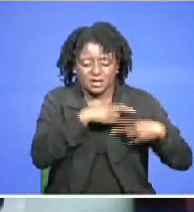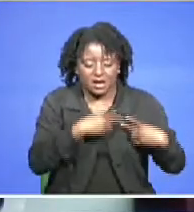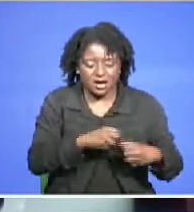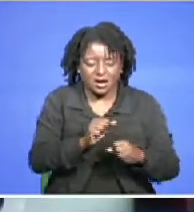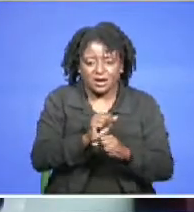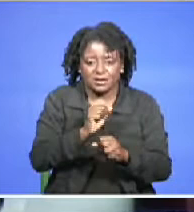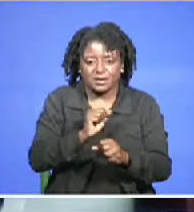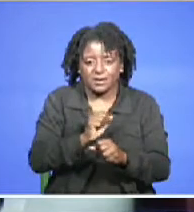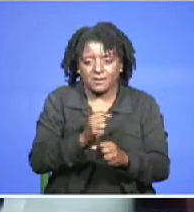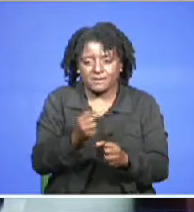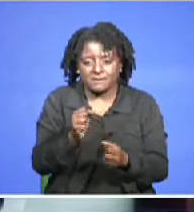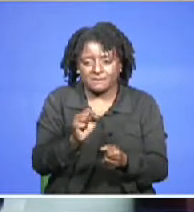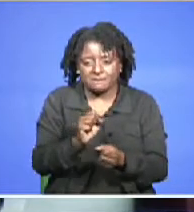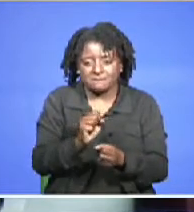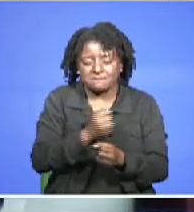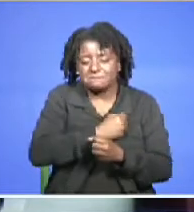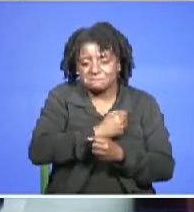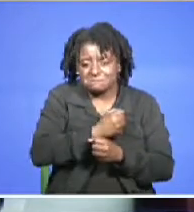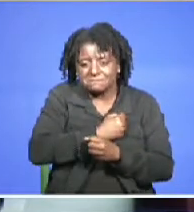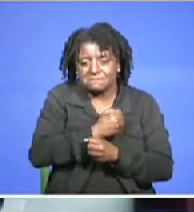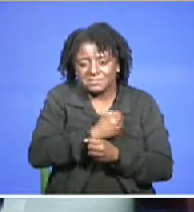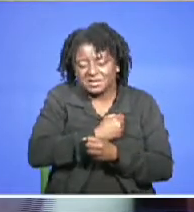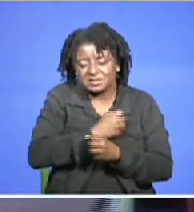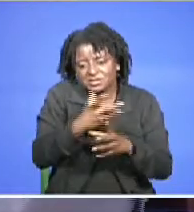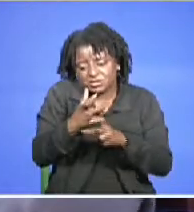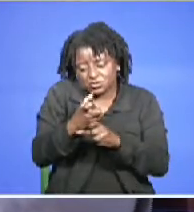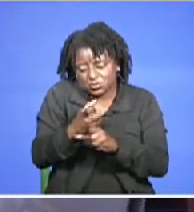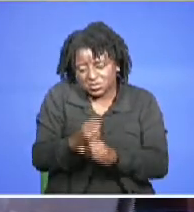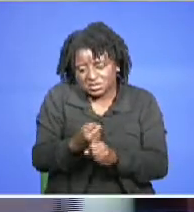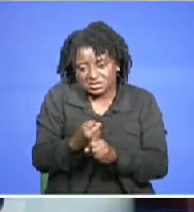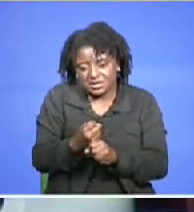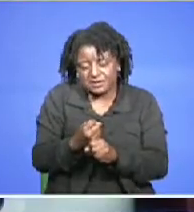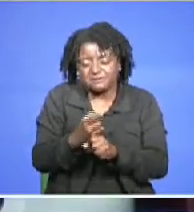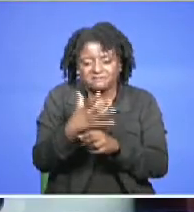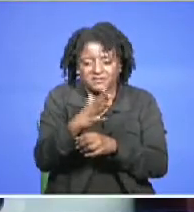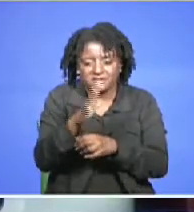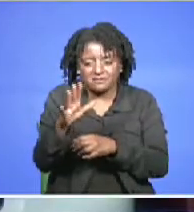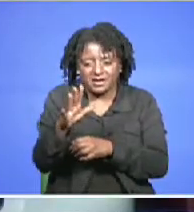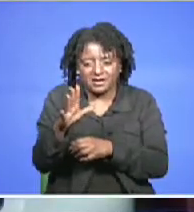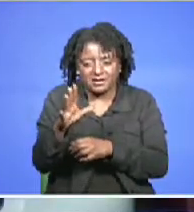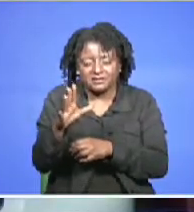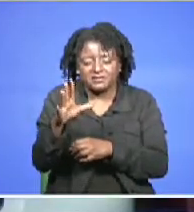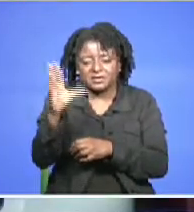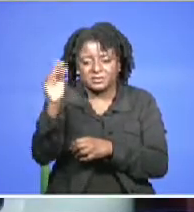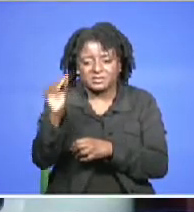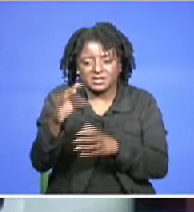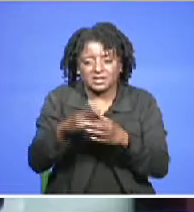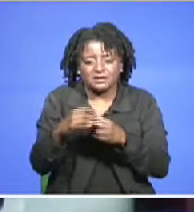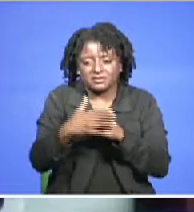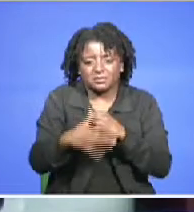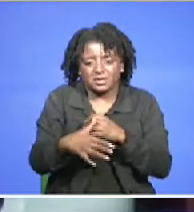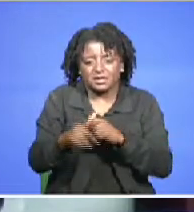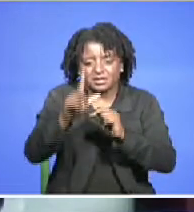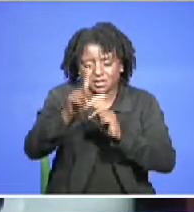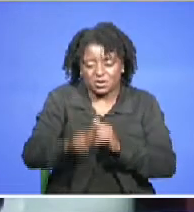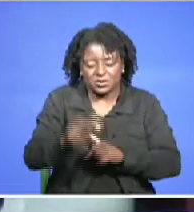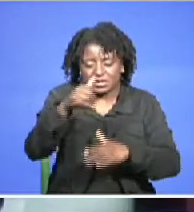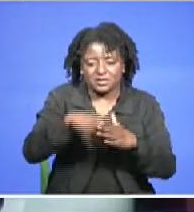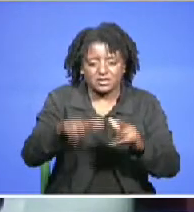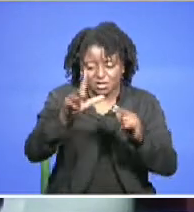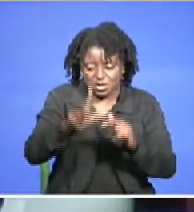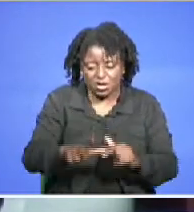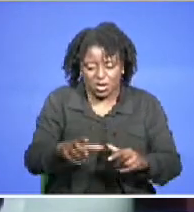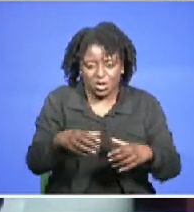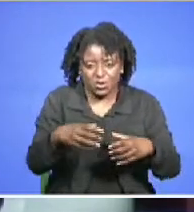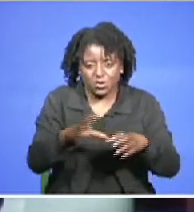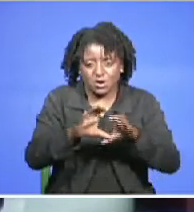about 55 to 65% of the blood that is loaded into the bottom chambers. When that